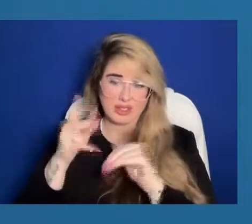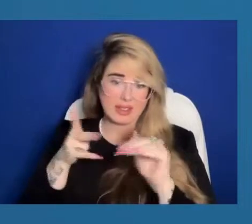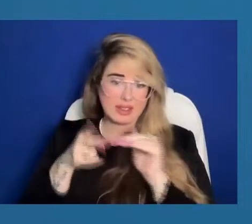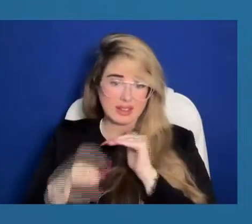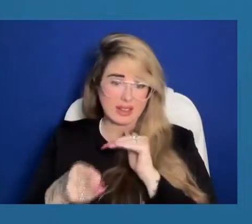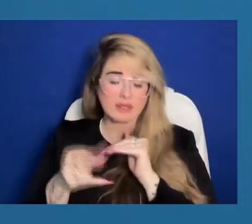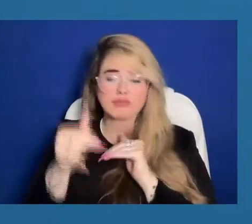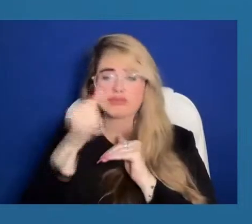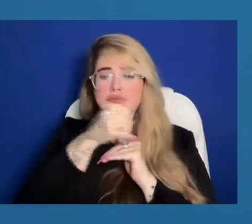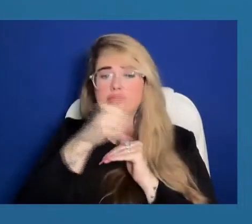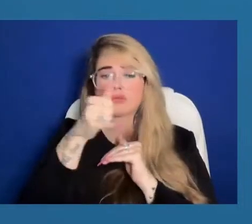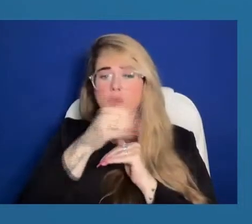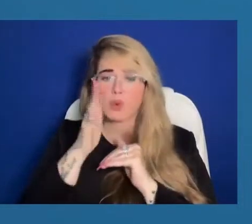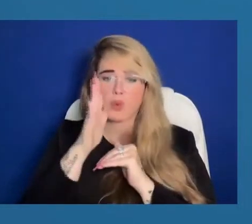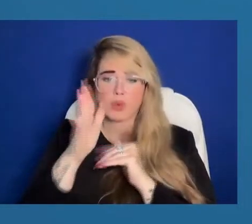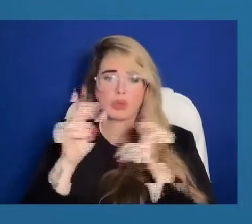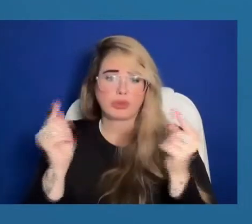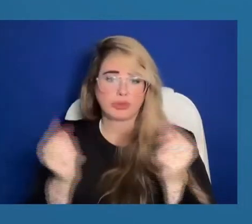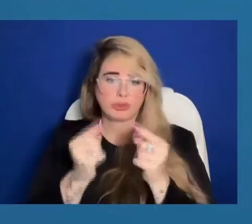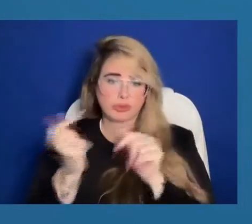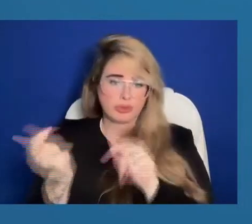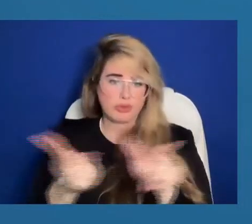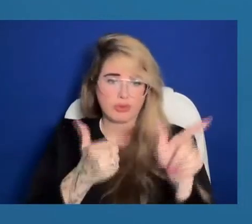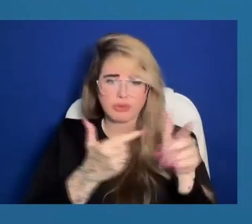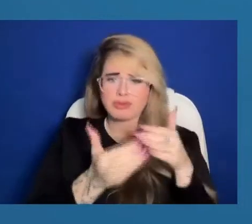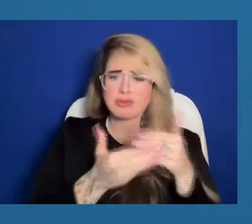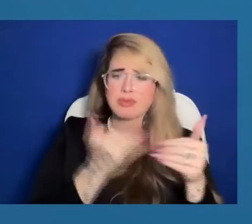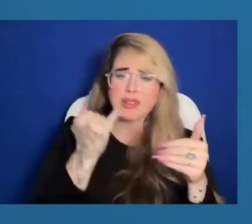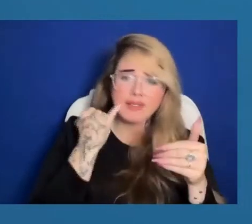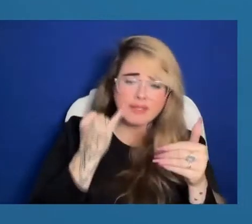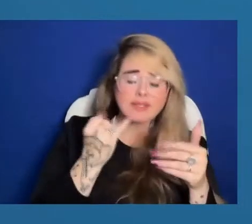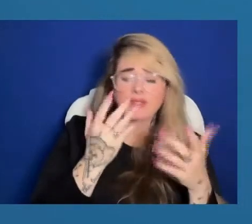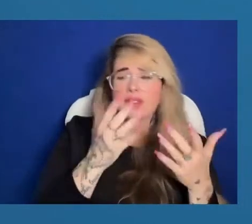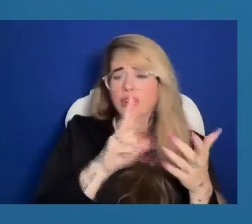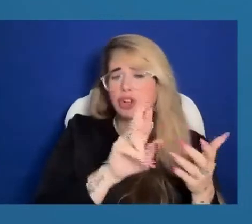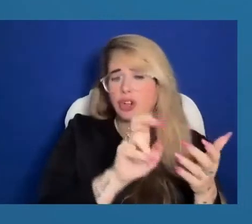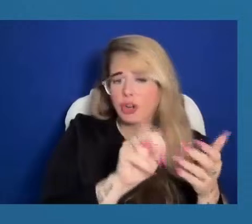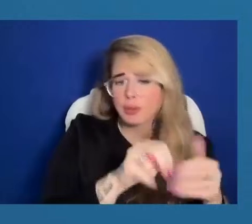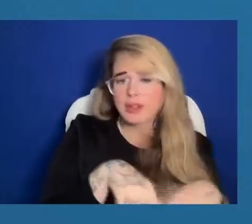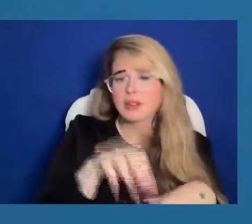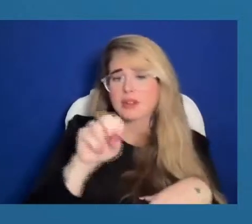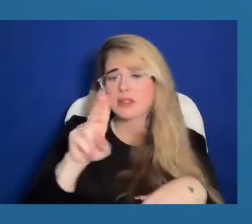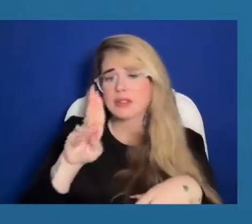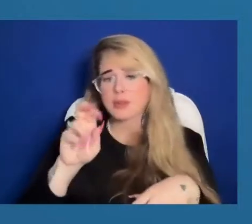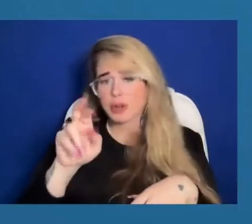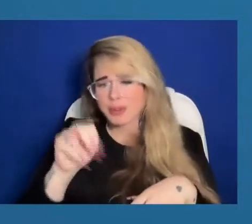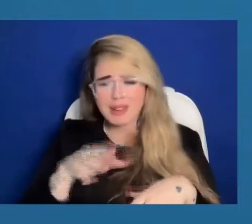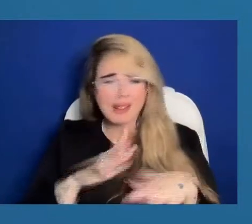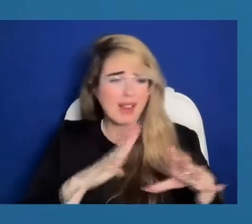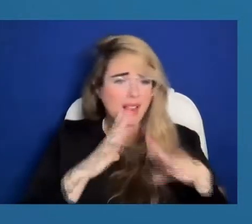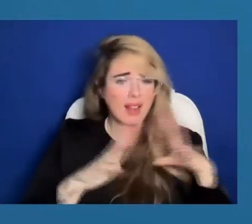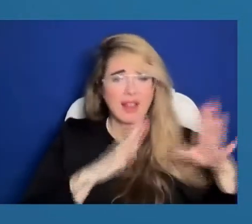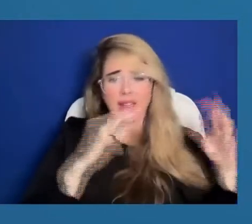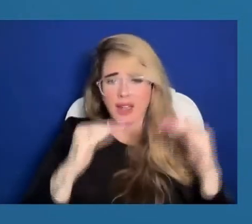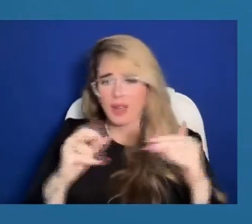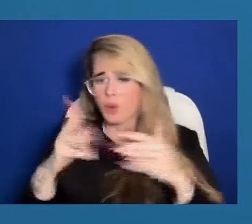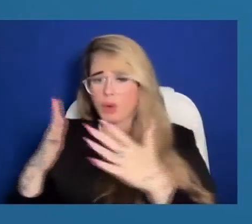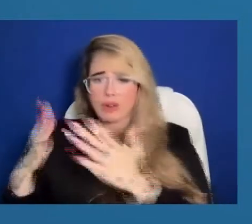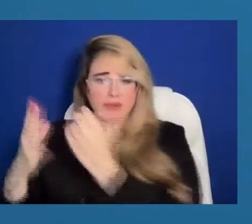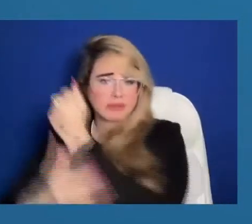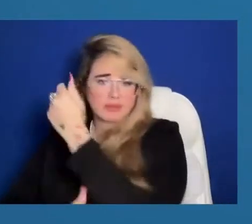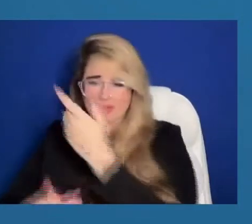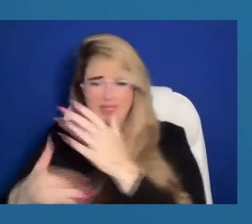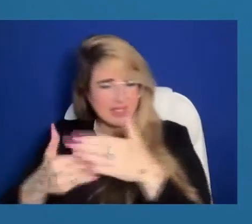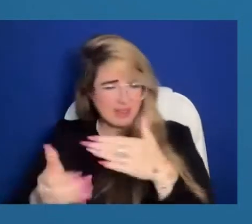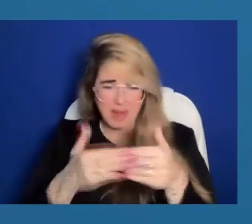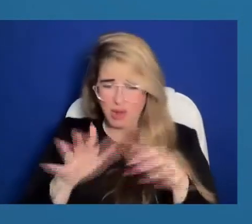every single community, whether it's urban, suburban, rural. No community will be untouched